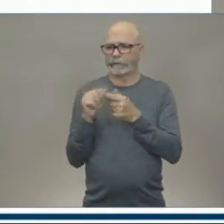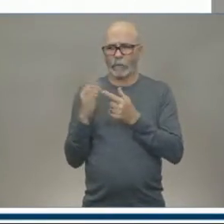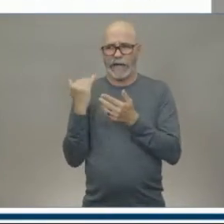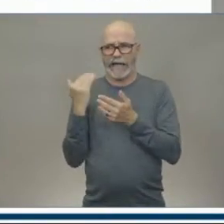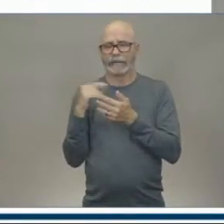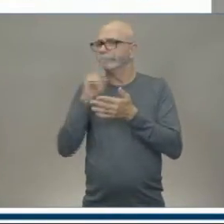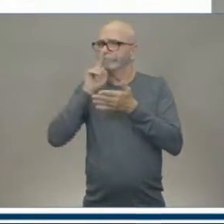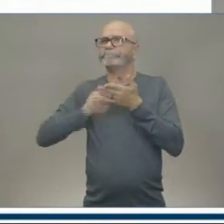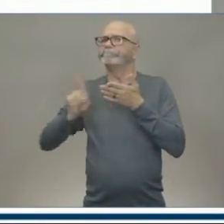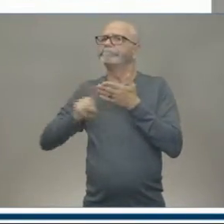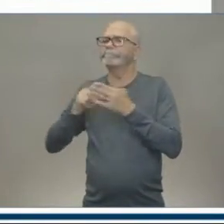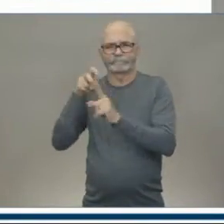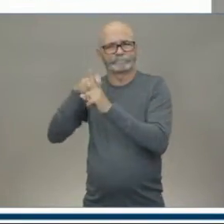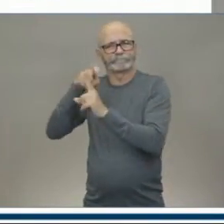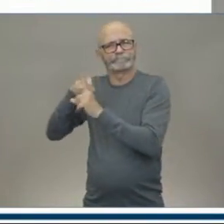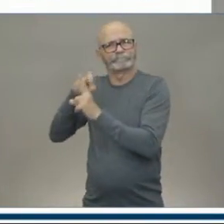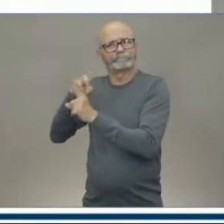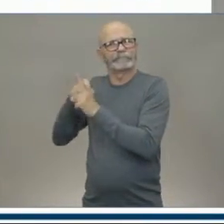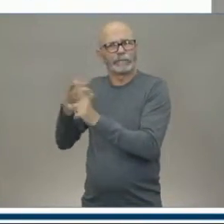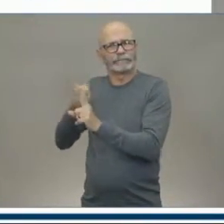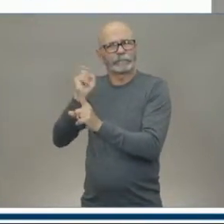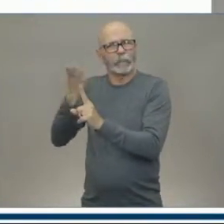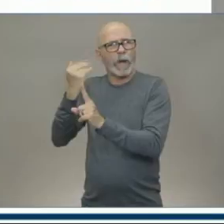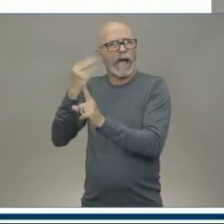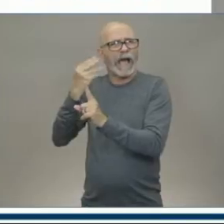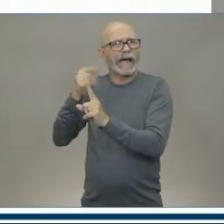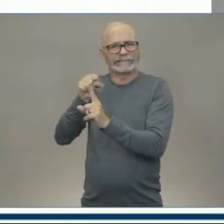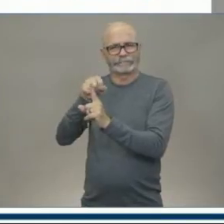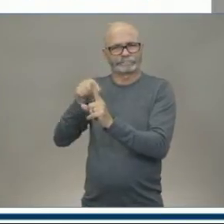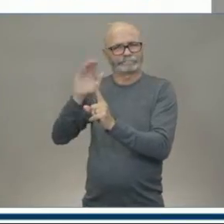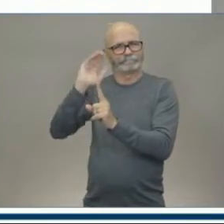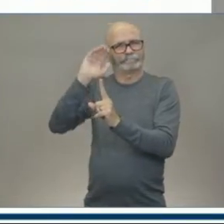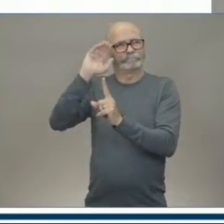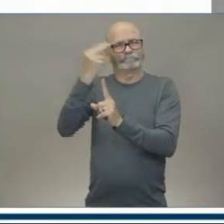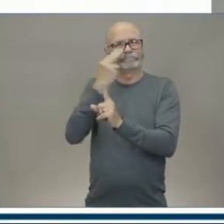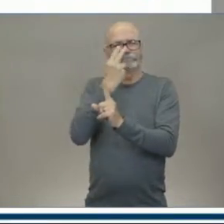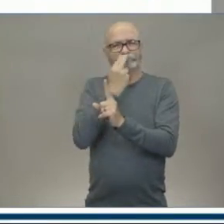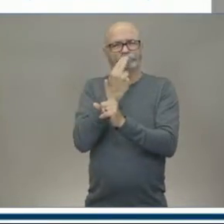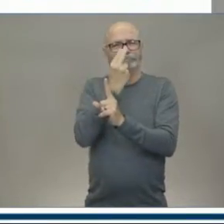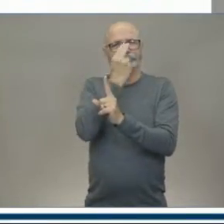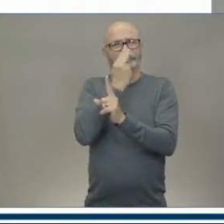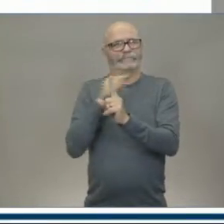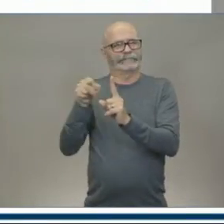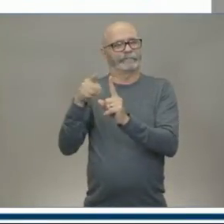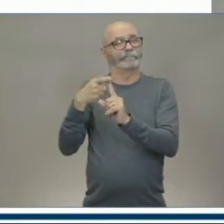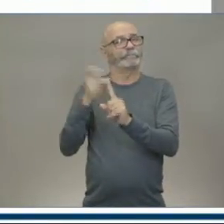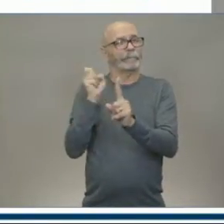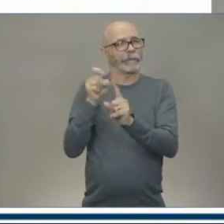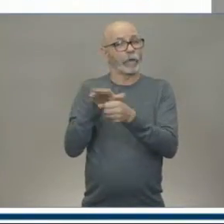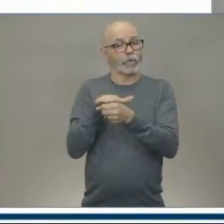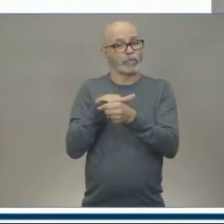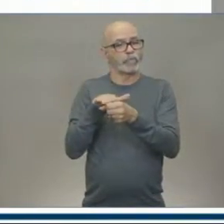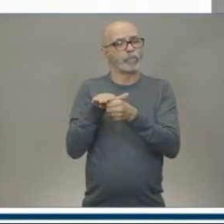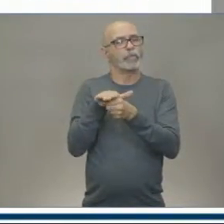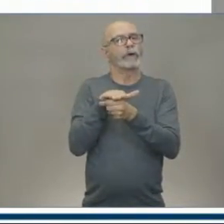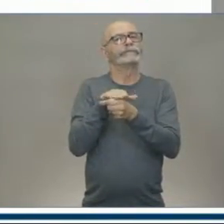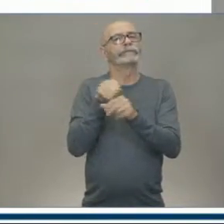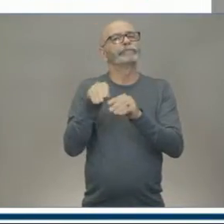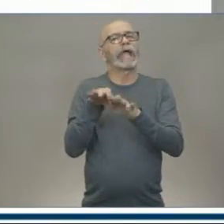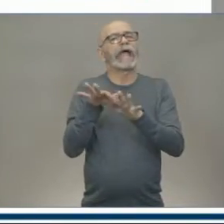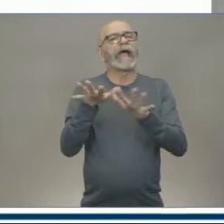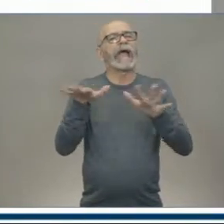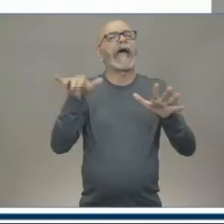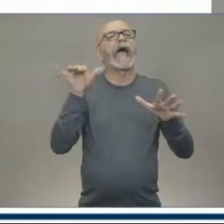but preliminary information suggests that they have local community spread. So what we said on Tuesday that